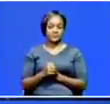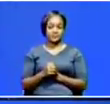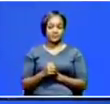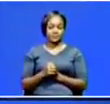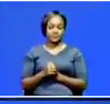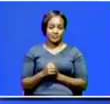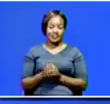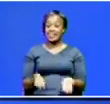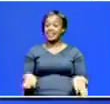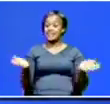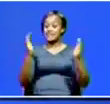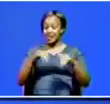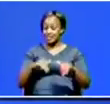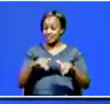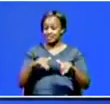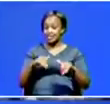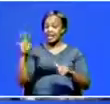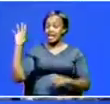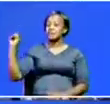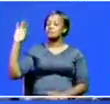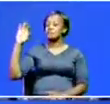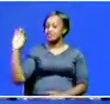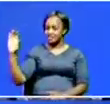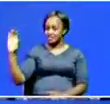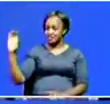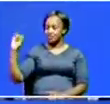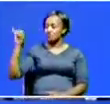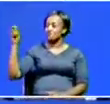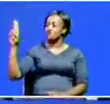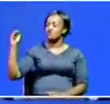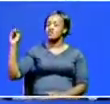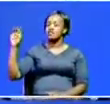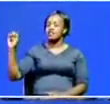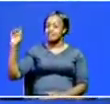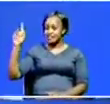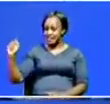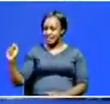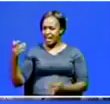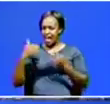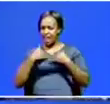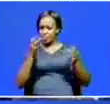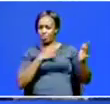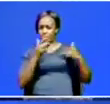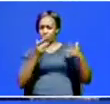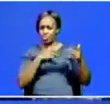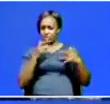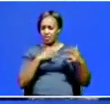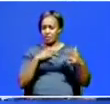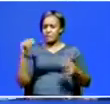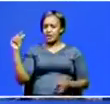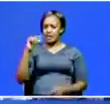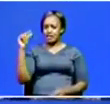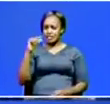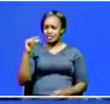The event's master of ceremony, Junet Mohammed, had responded to concerns raised by Garissa Township lawmaker